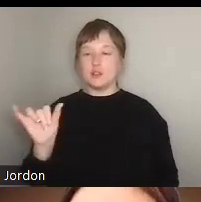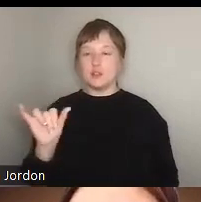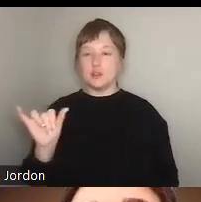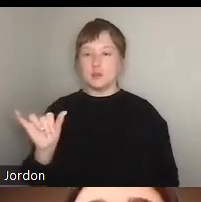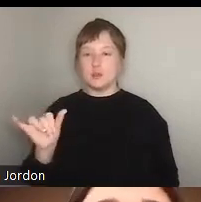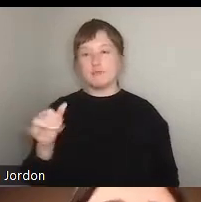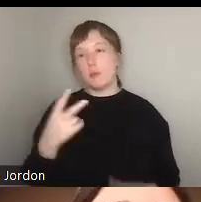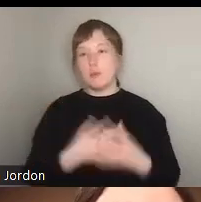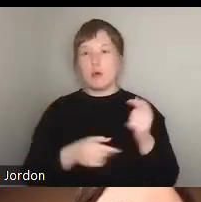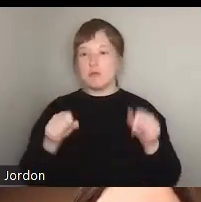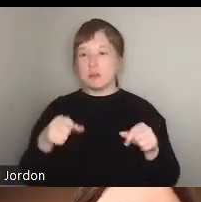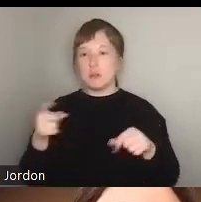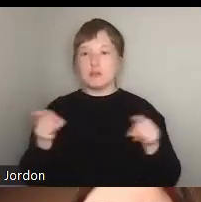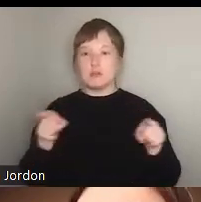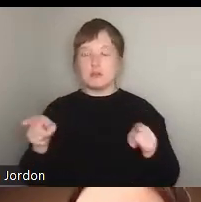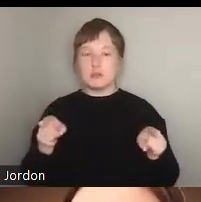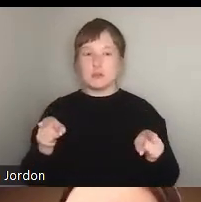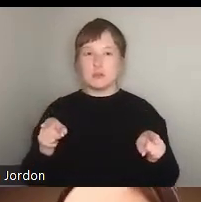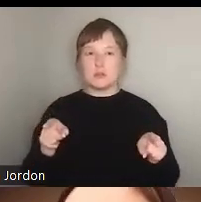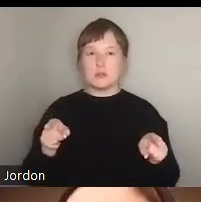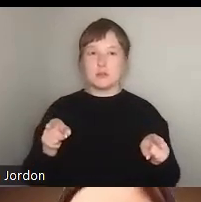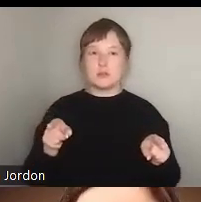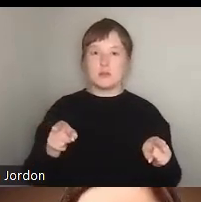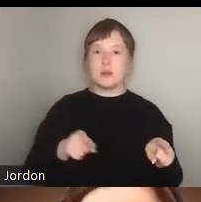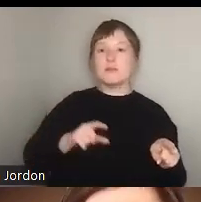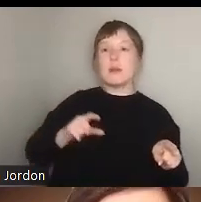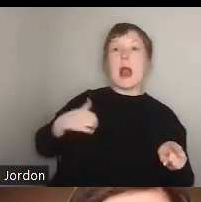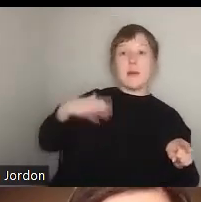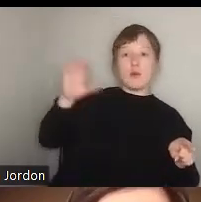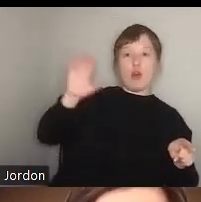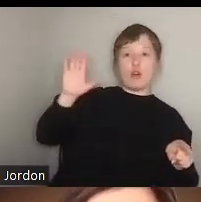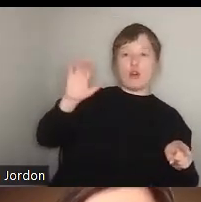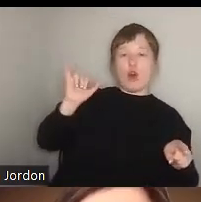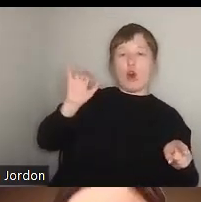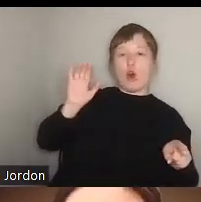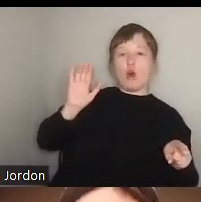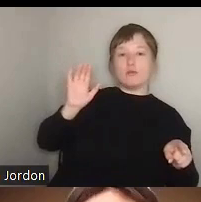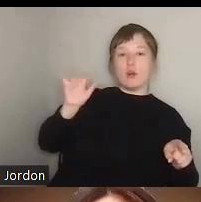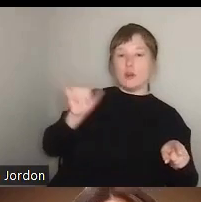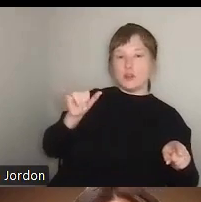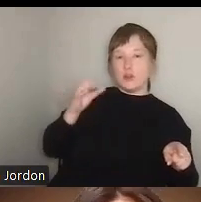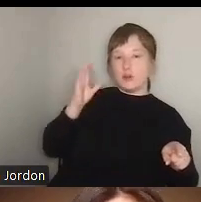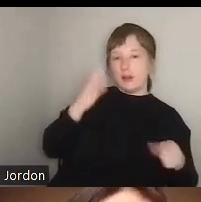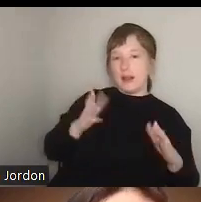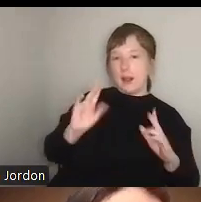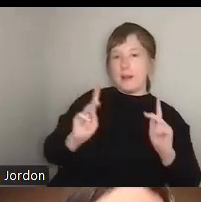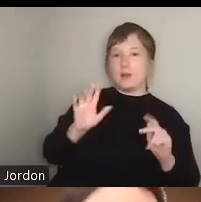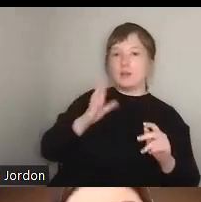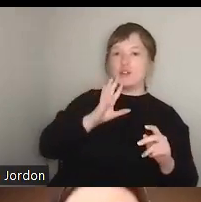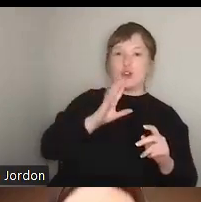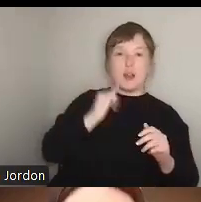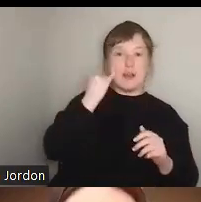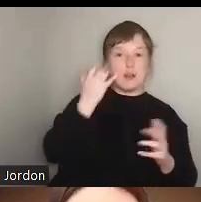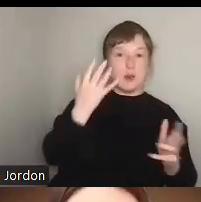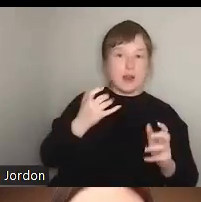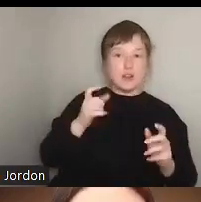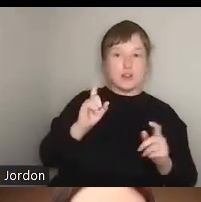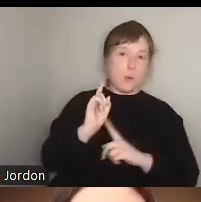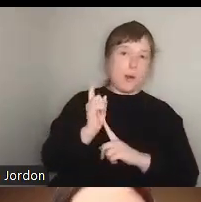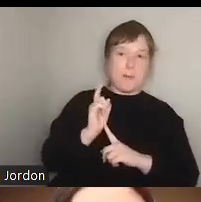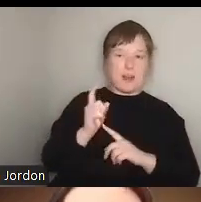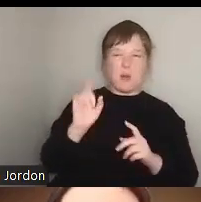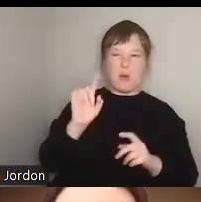either one. I will also allow people to talk. It'll take just a second. Thank you.